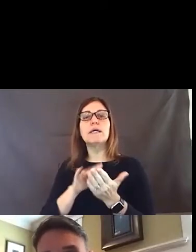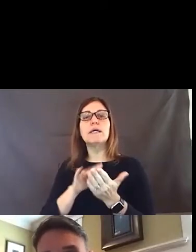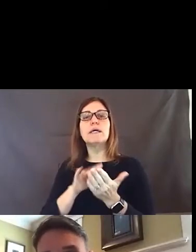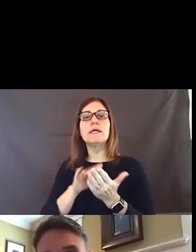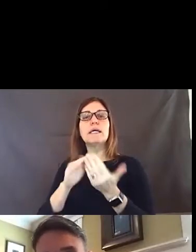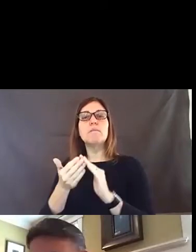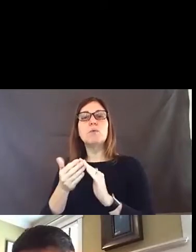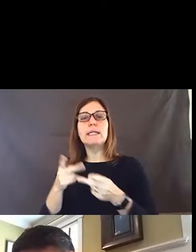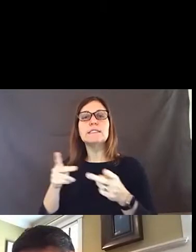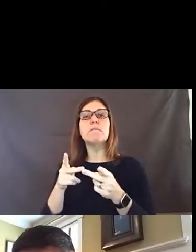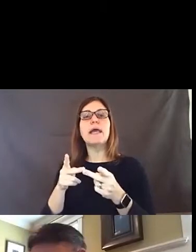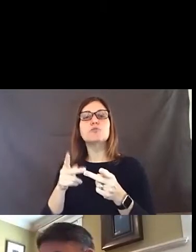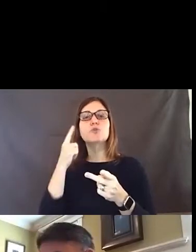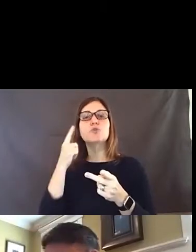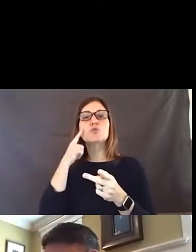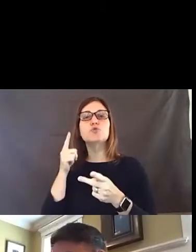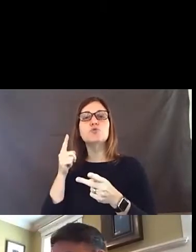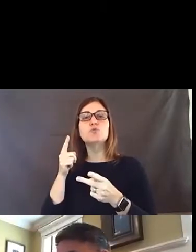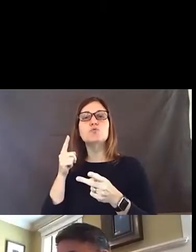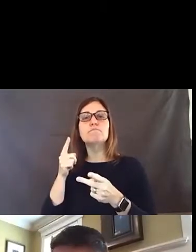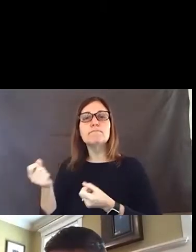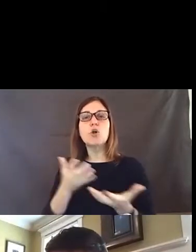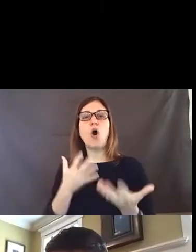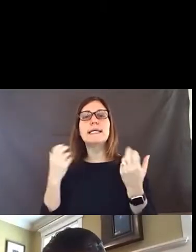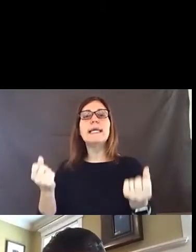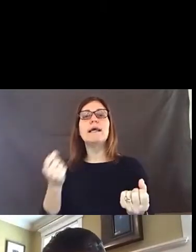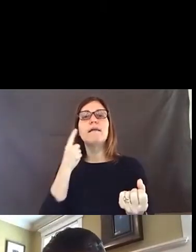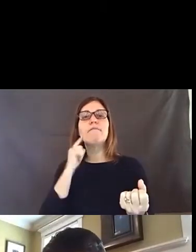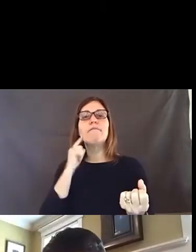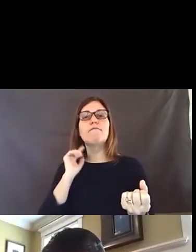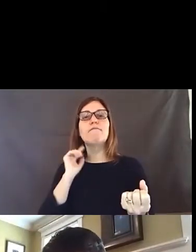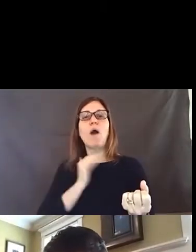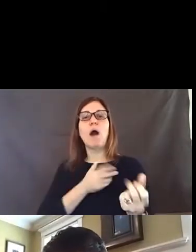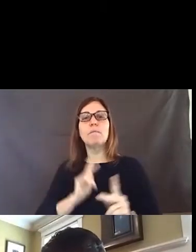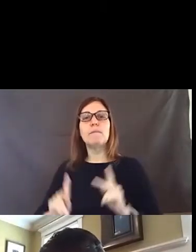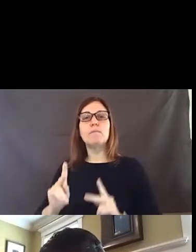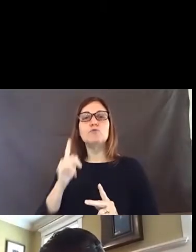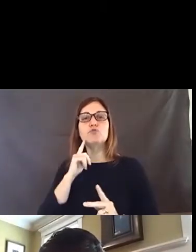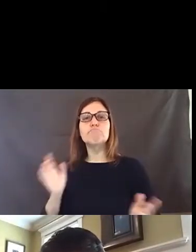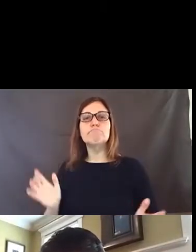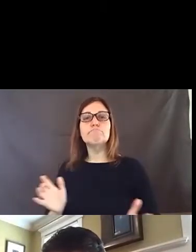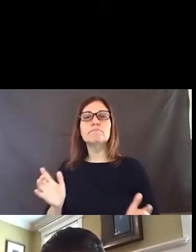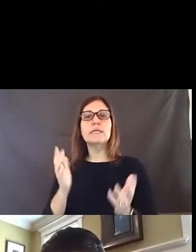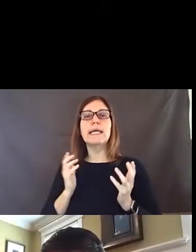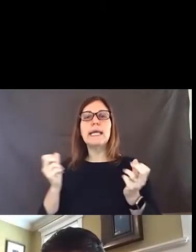people, to promote healing, to promote an intellectual